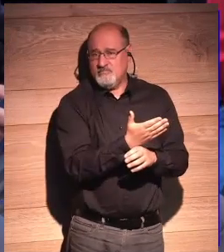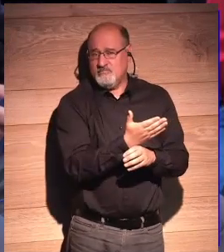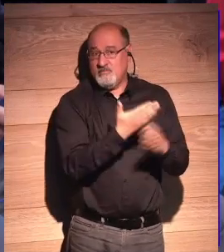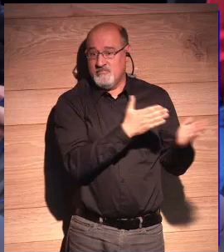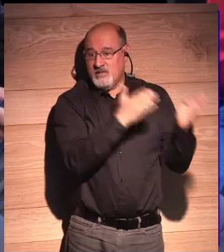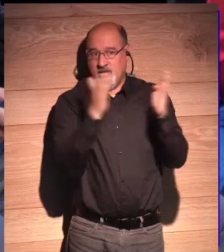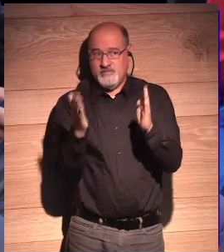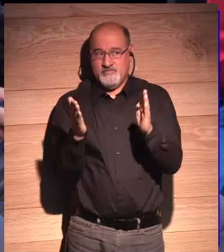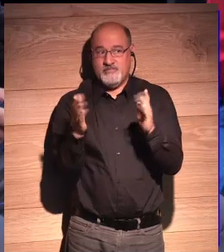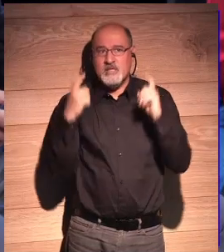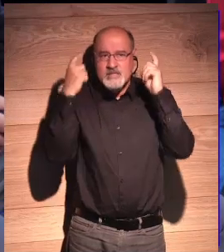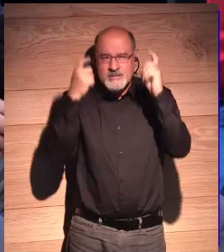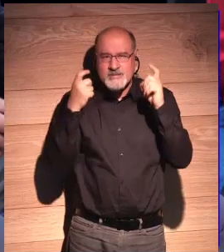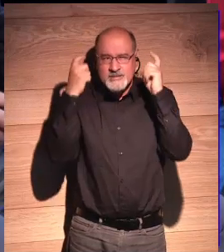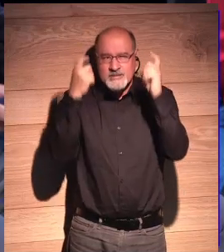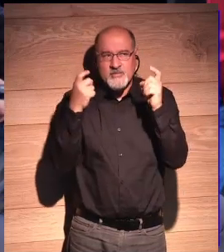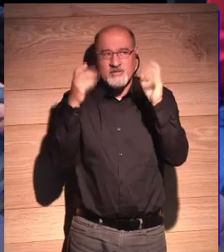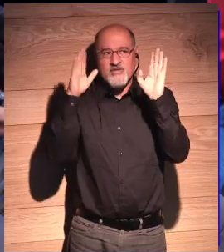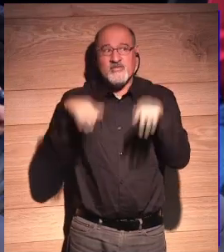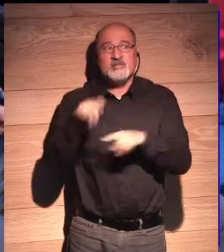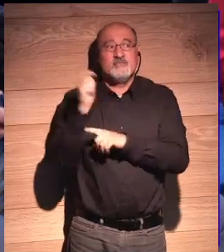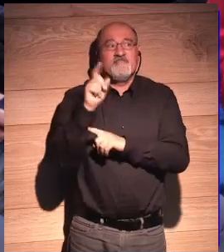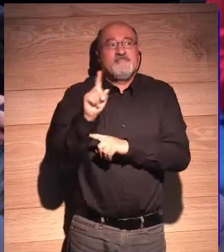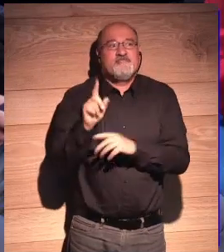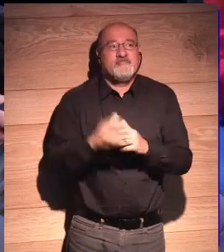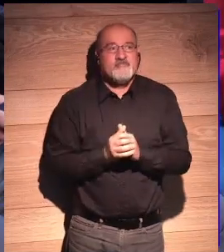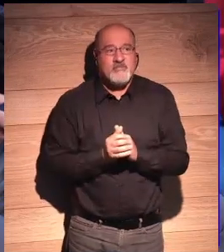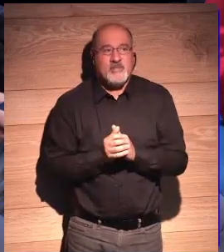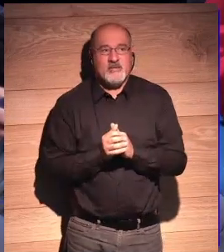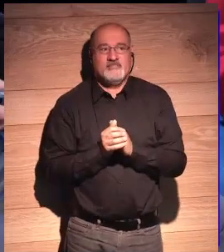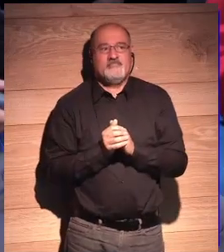did. But of course, how wrong was I?